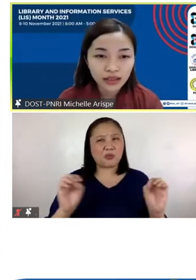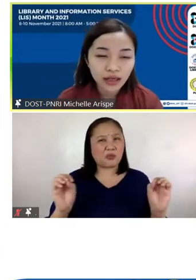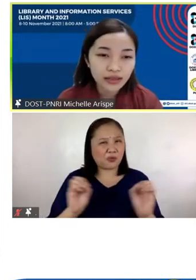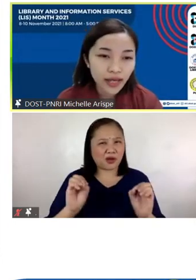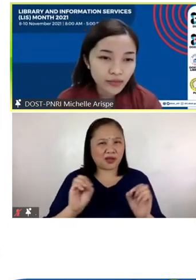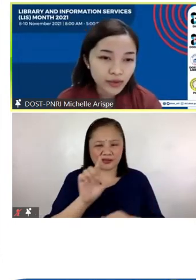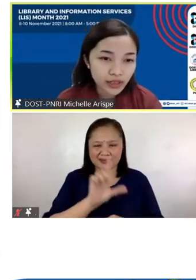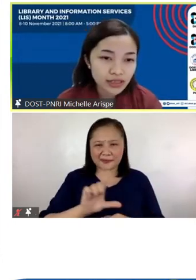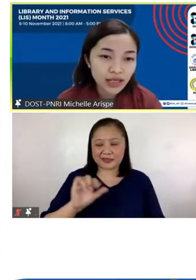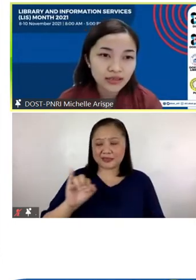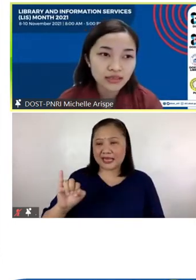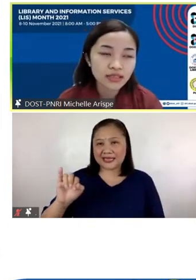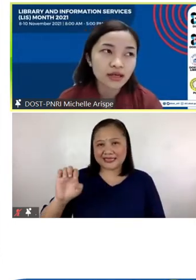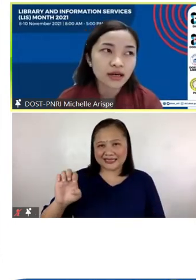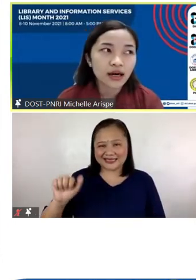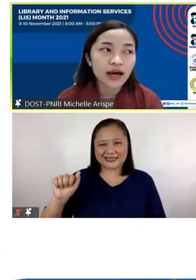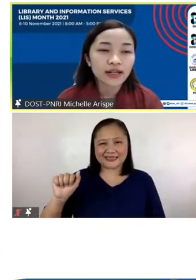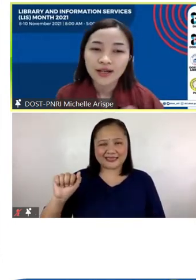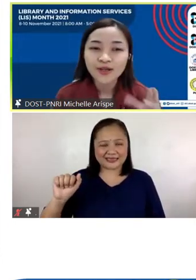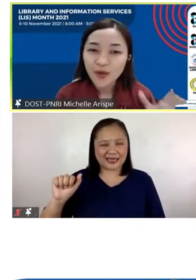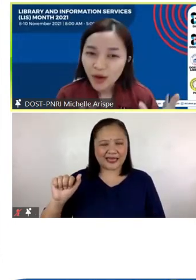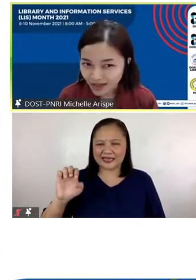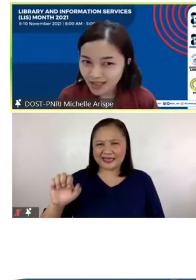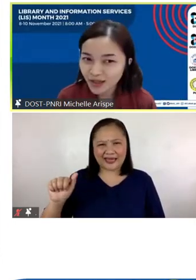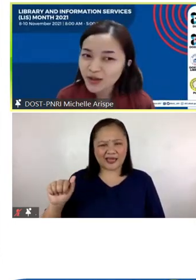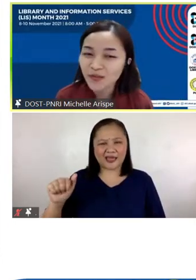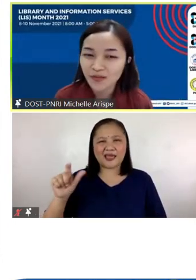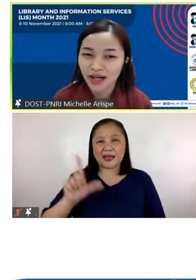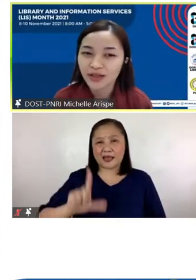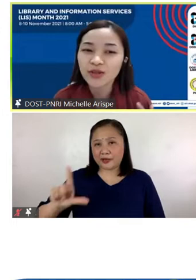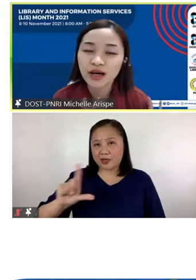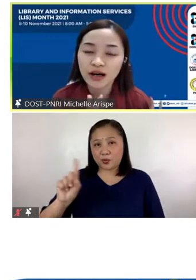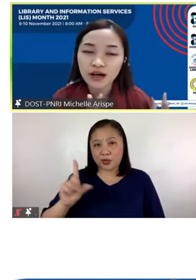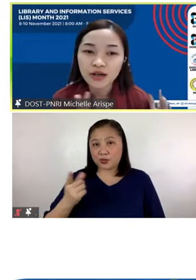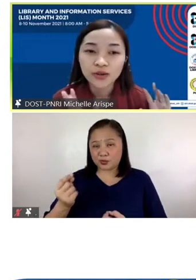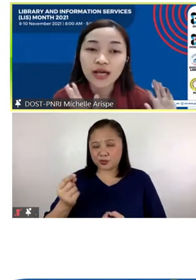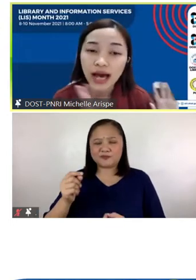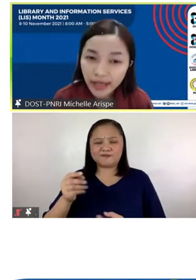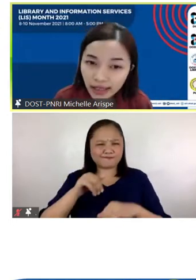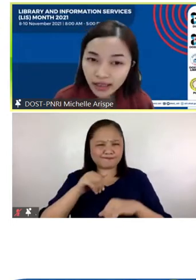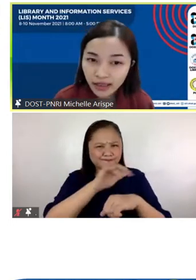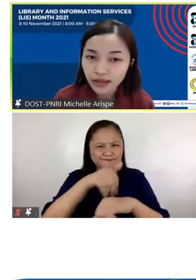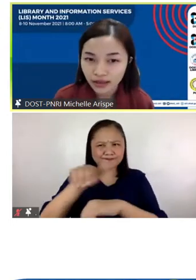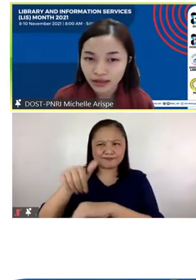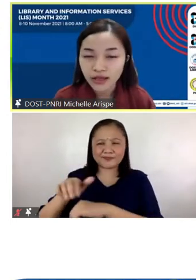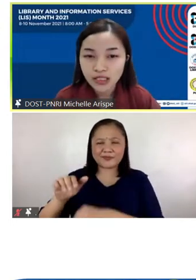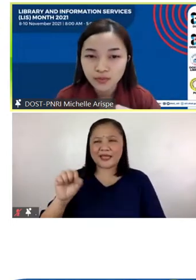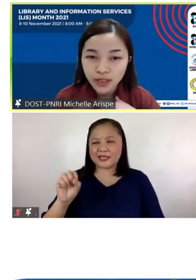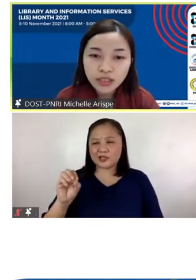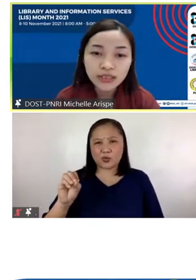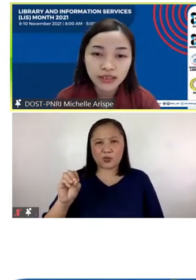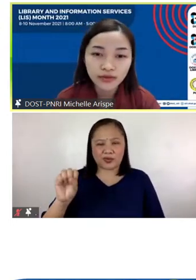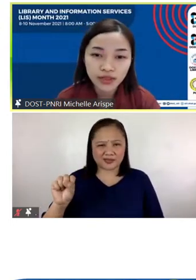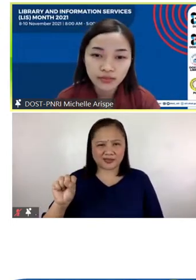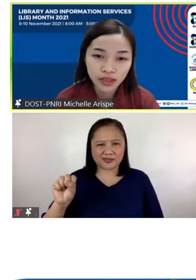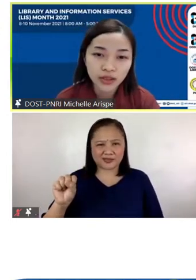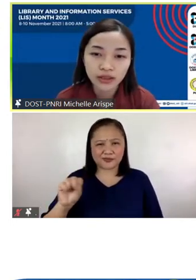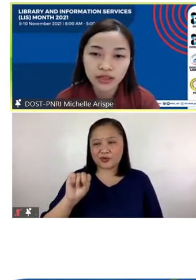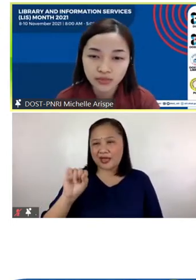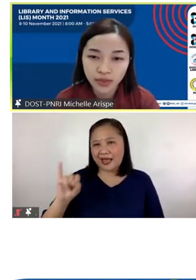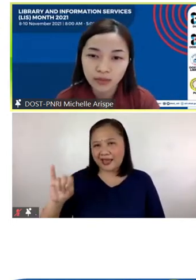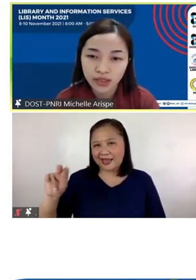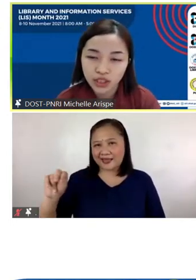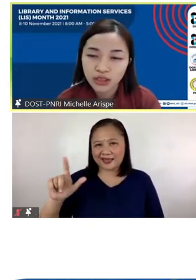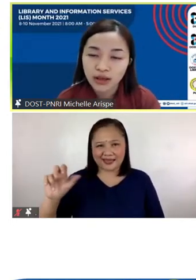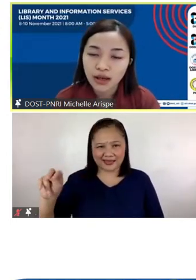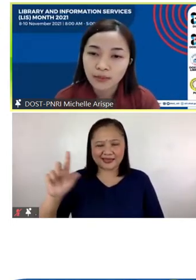the IAEA library sends an SOS, kumbaga, to the INLN, especially if the